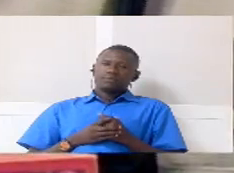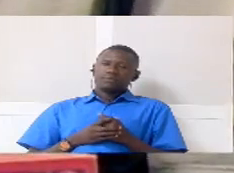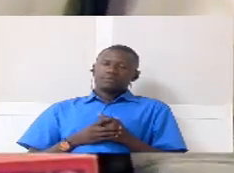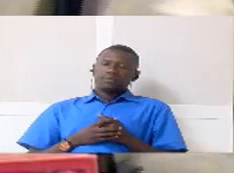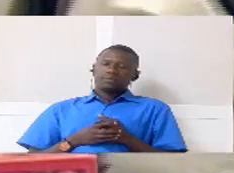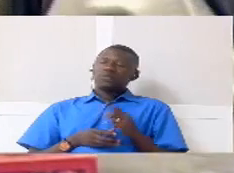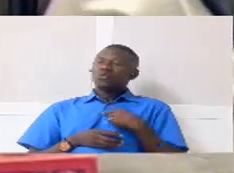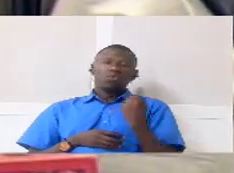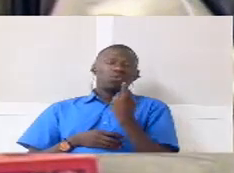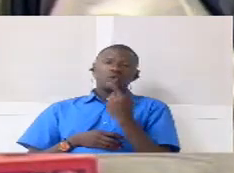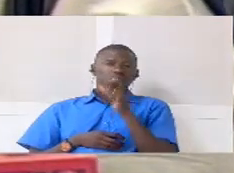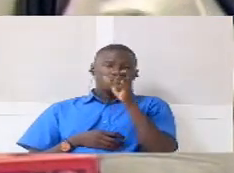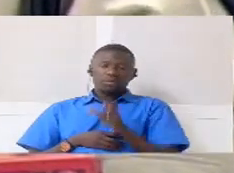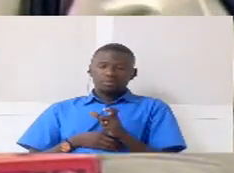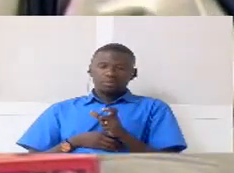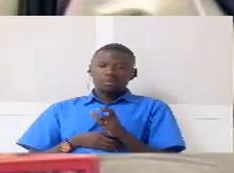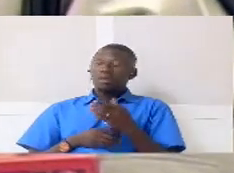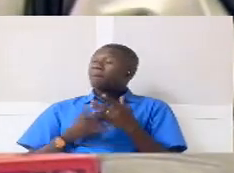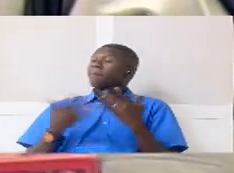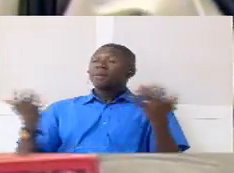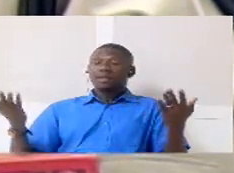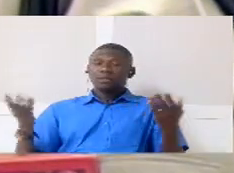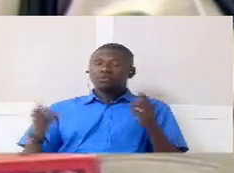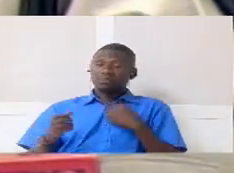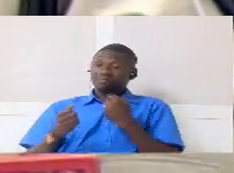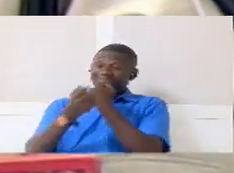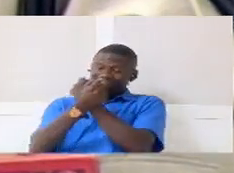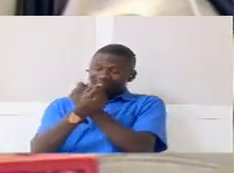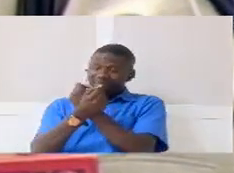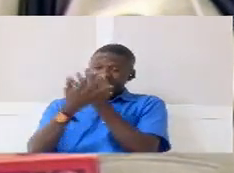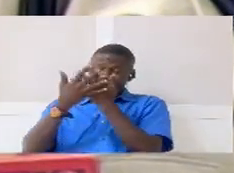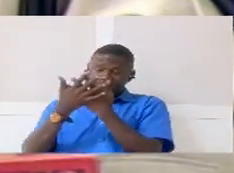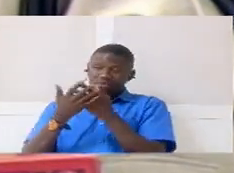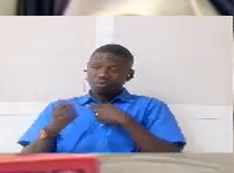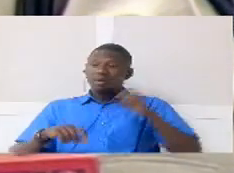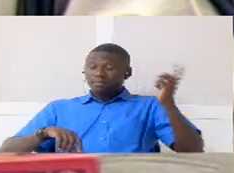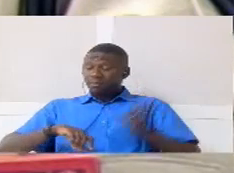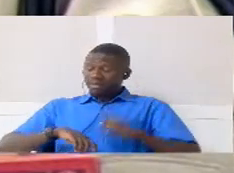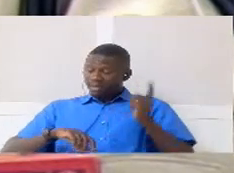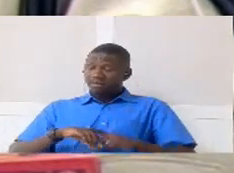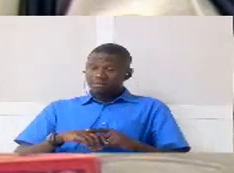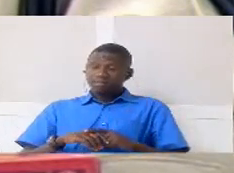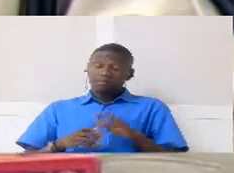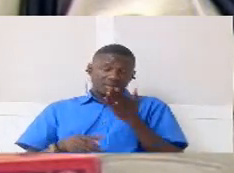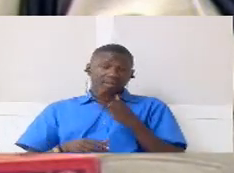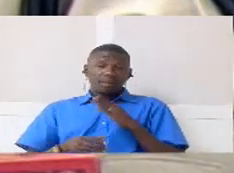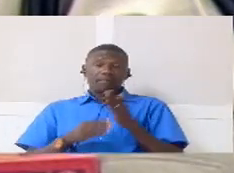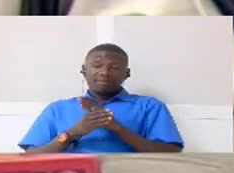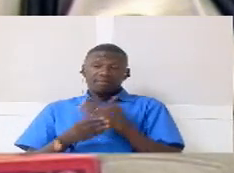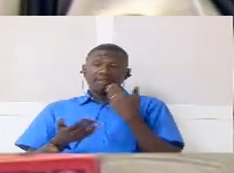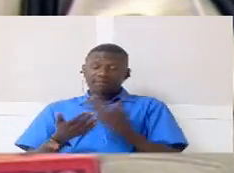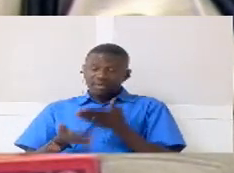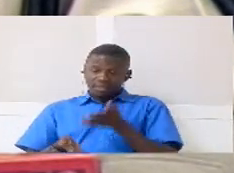was not only one officer. There were several. Some were in prison. Some were beaten. Perhaps before you end here, you'll have the chance